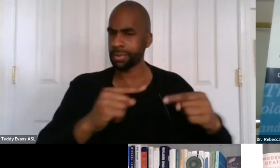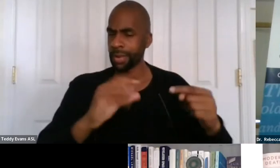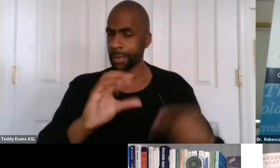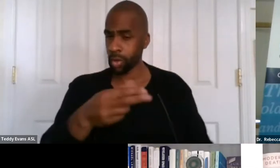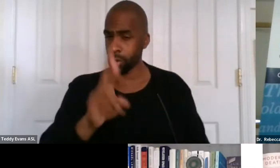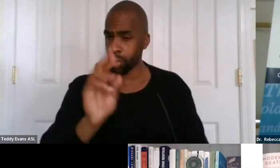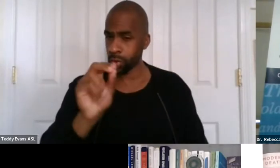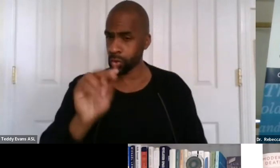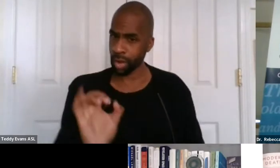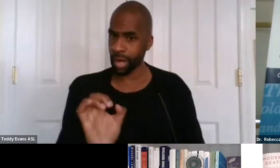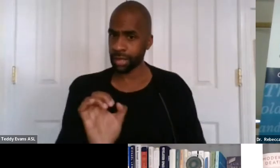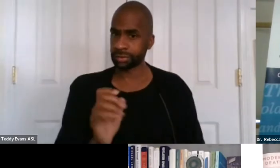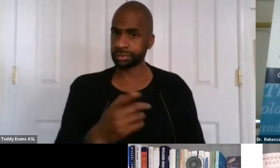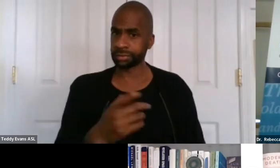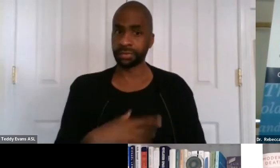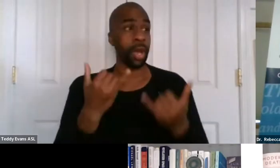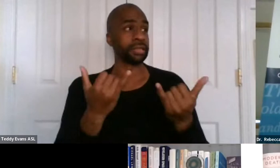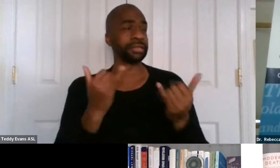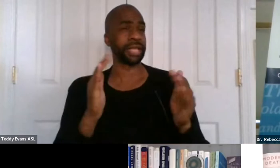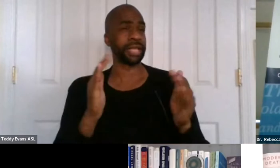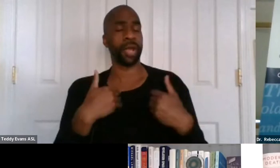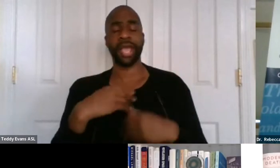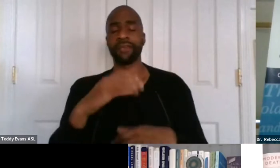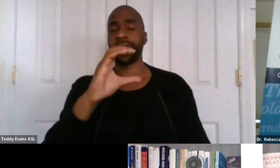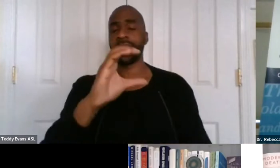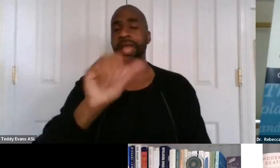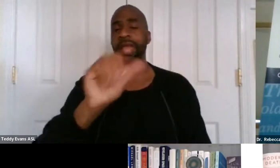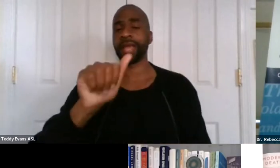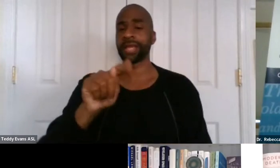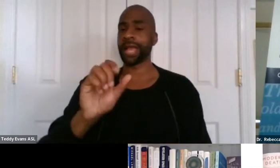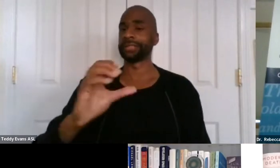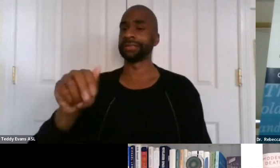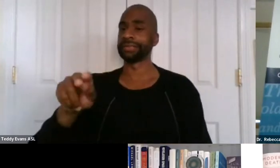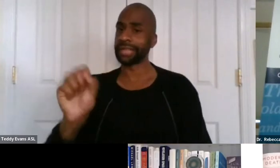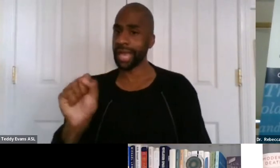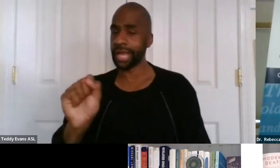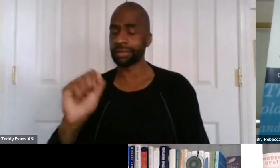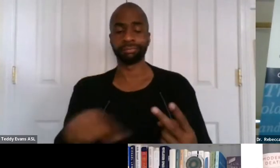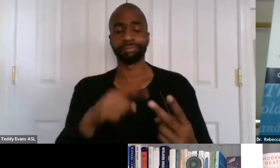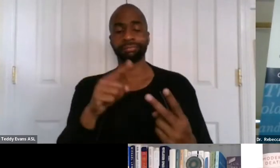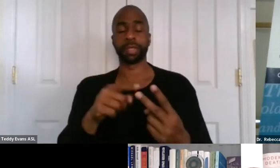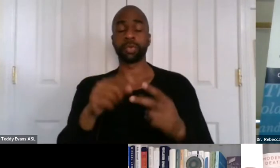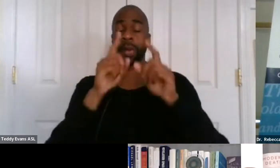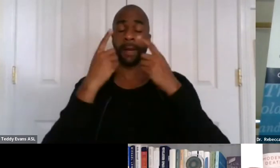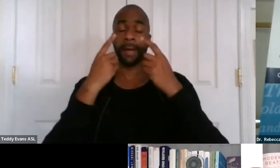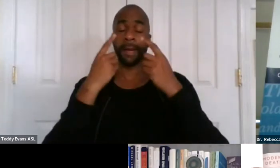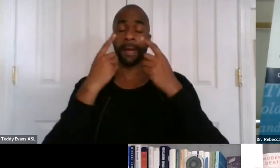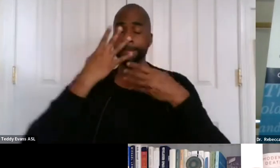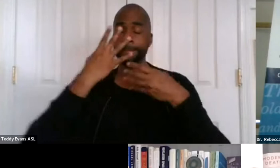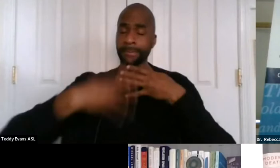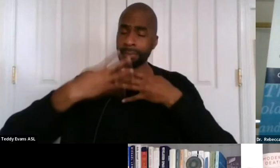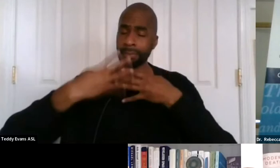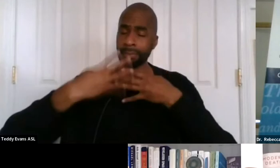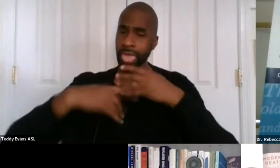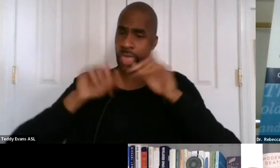like imaging tests like CAT scans or x-rays or blood tests. We're so used to being able to visualize